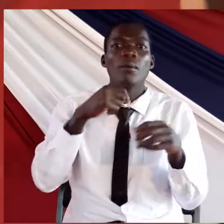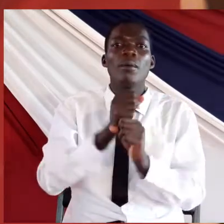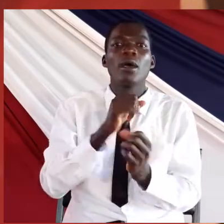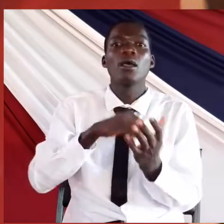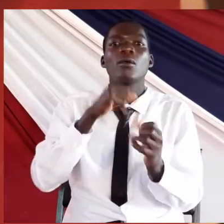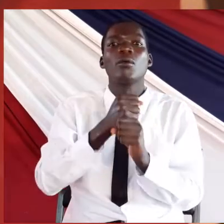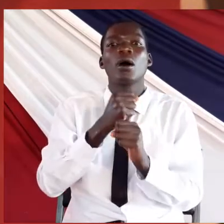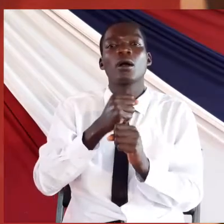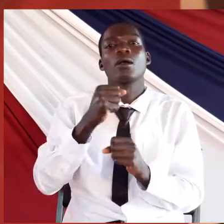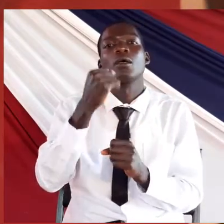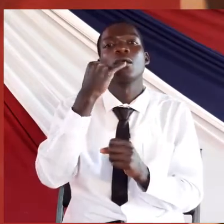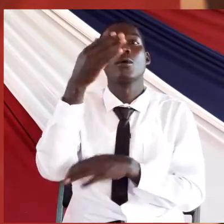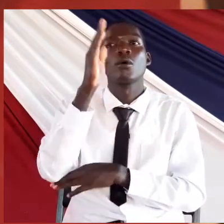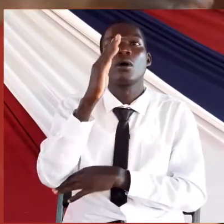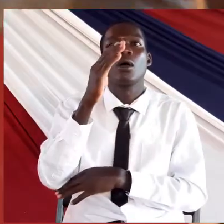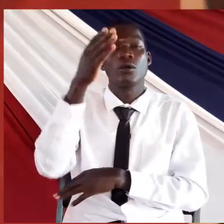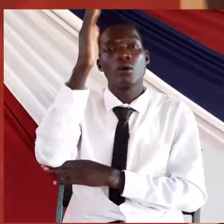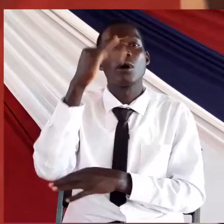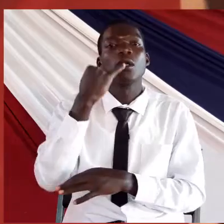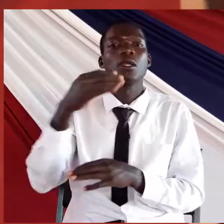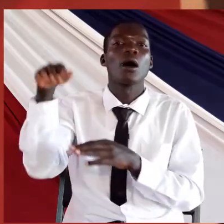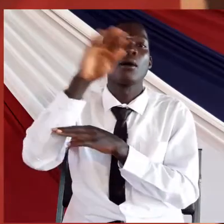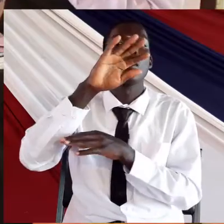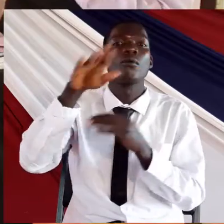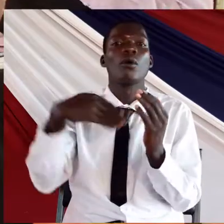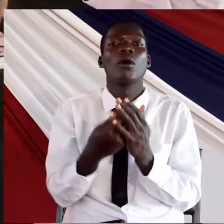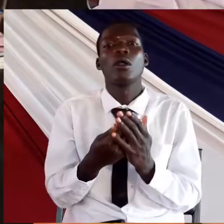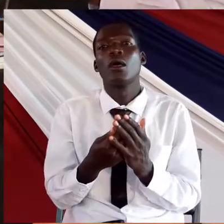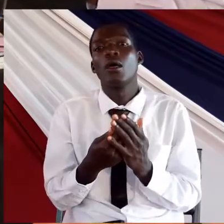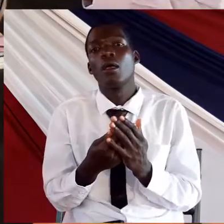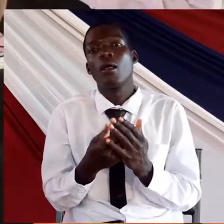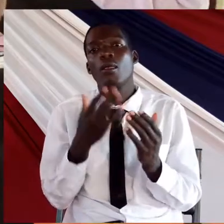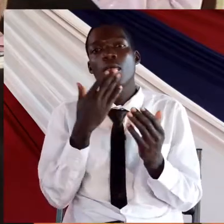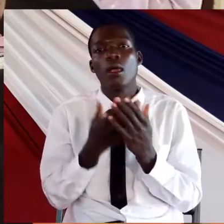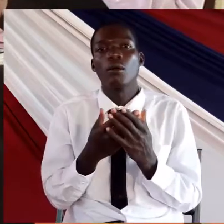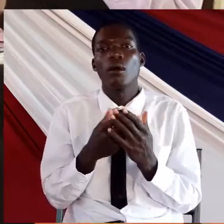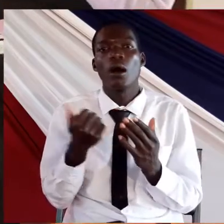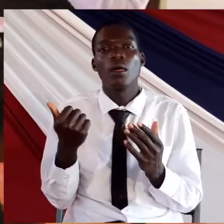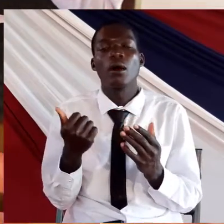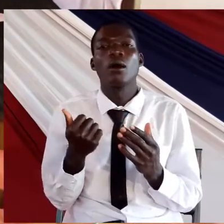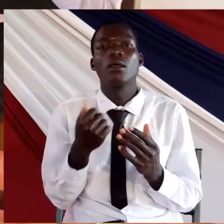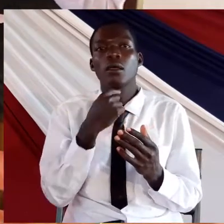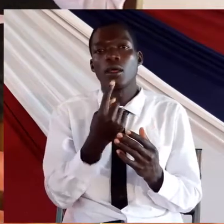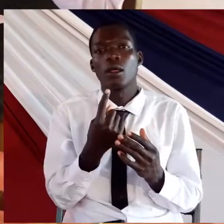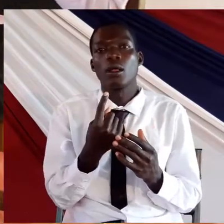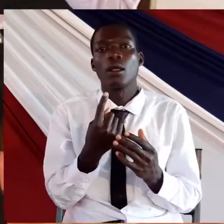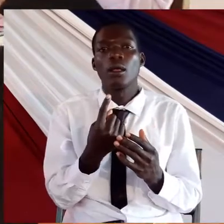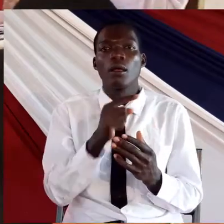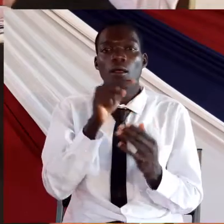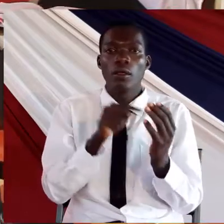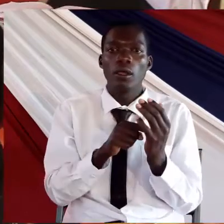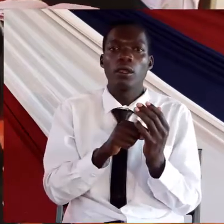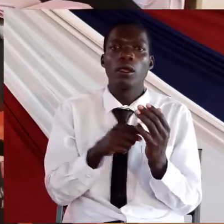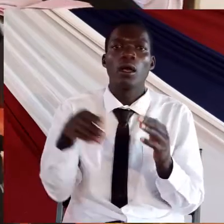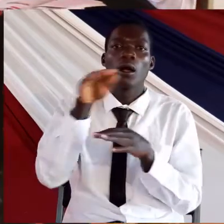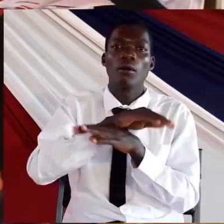work is God. Amen. So God is above all. Thank you. So in other words, you're saying that the discoveries of science,